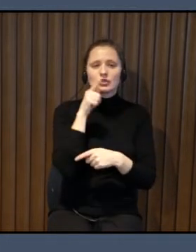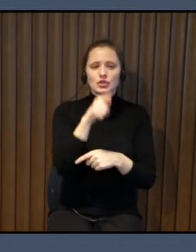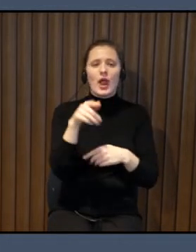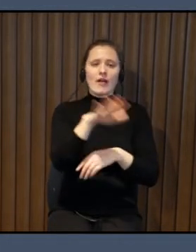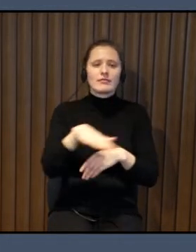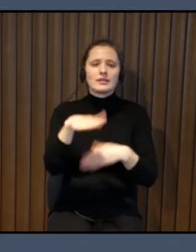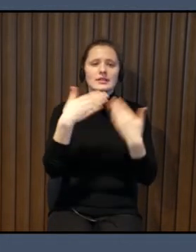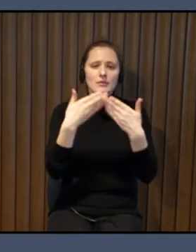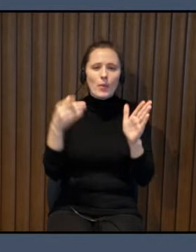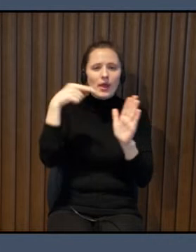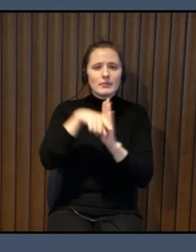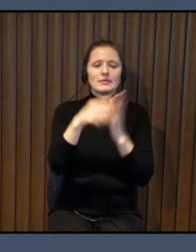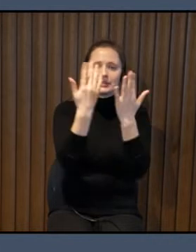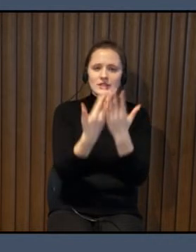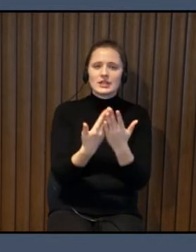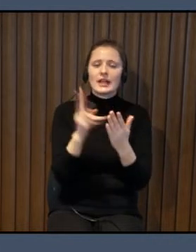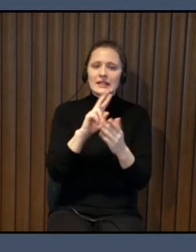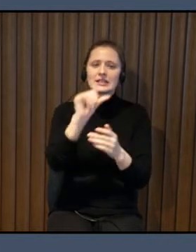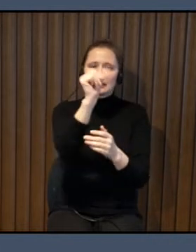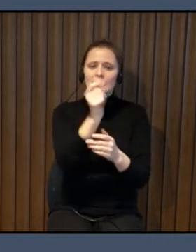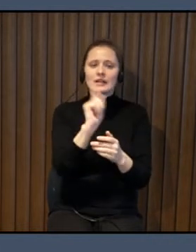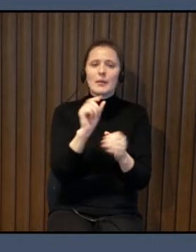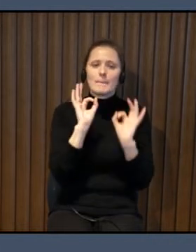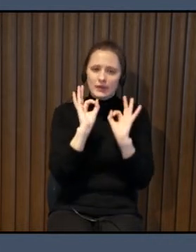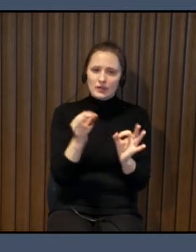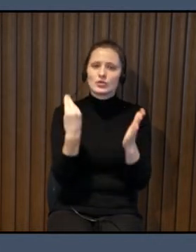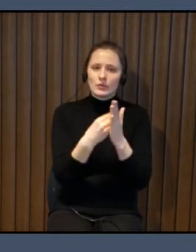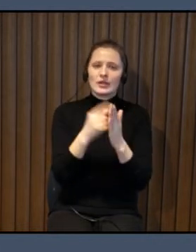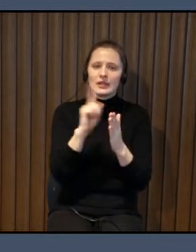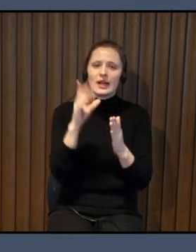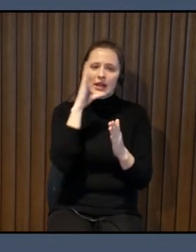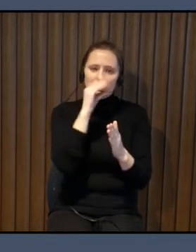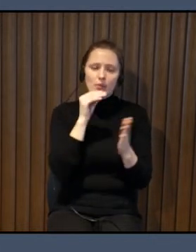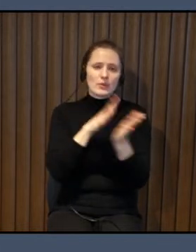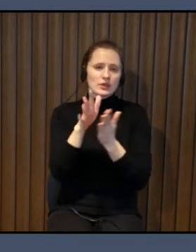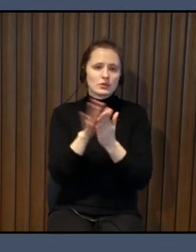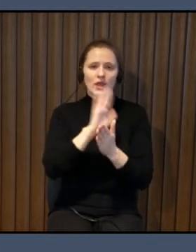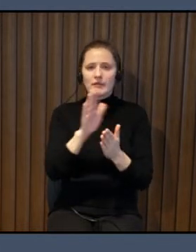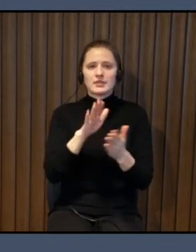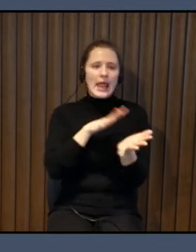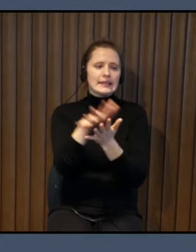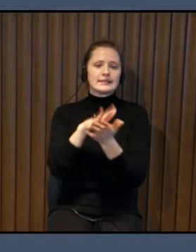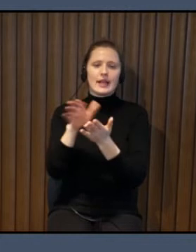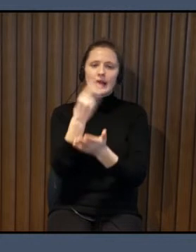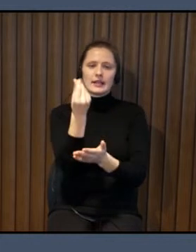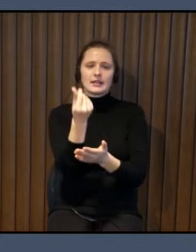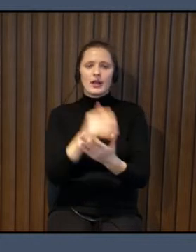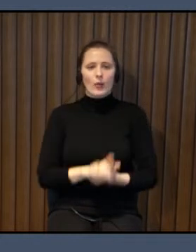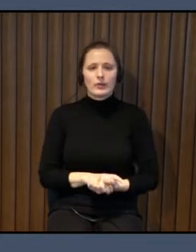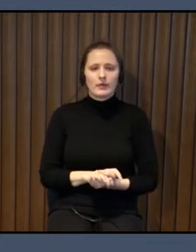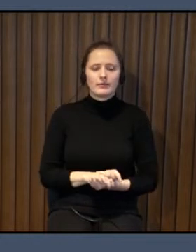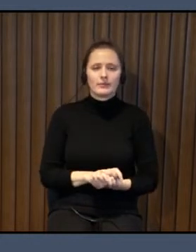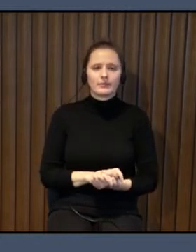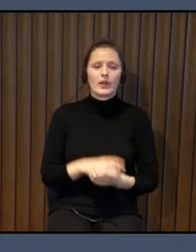with organizations, also organizations for people with disabilities, and